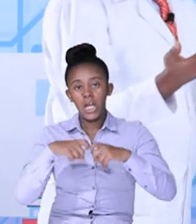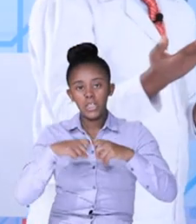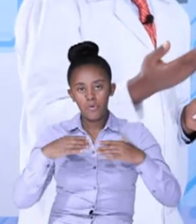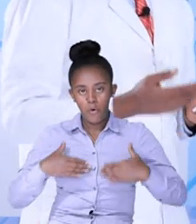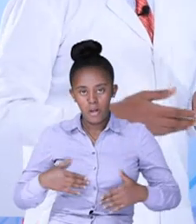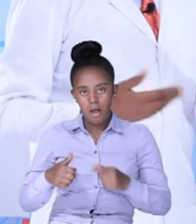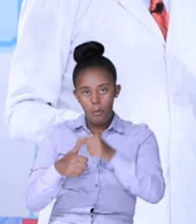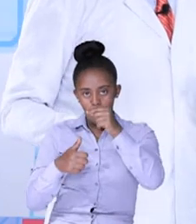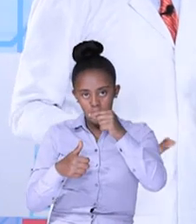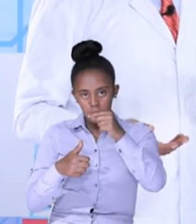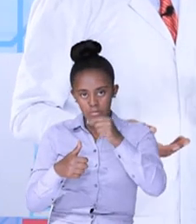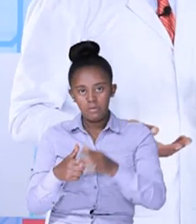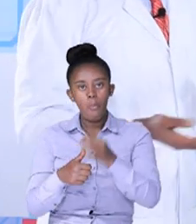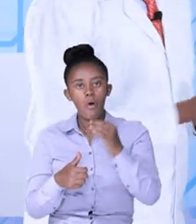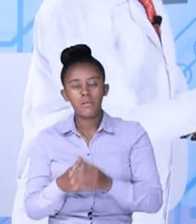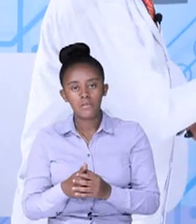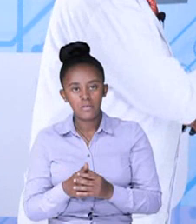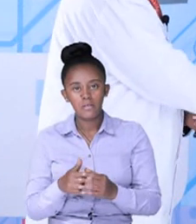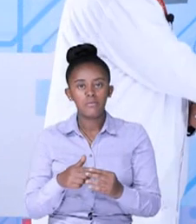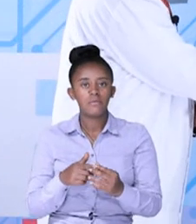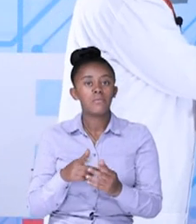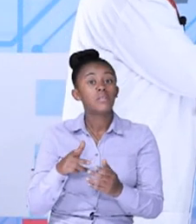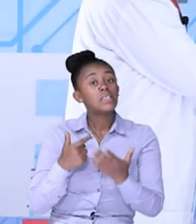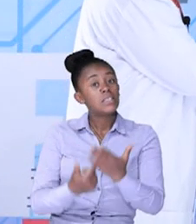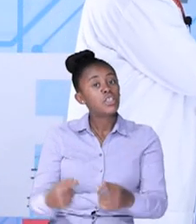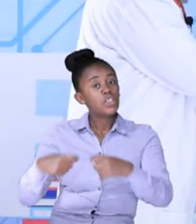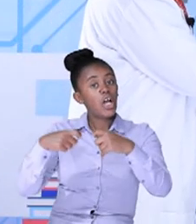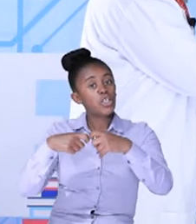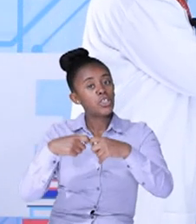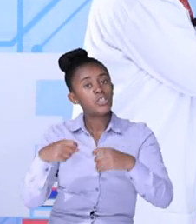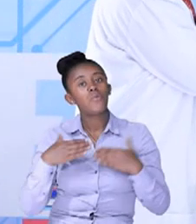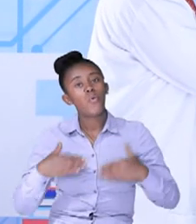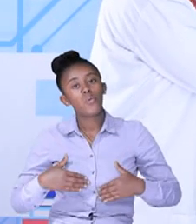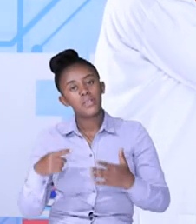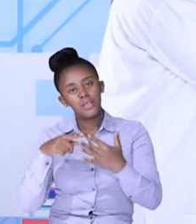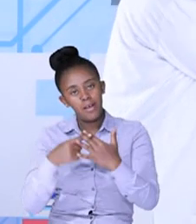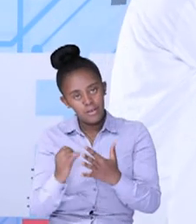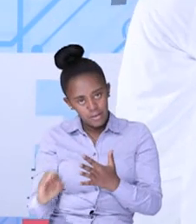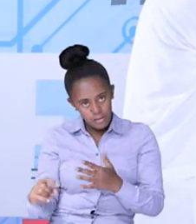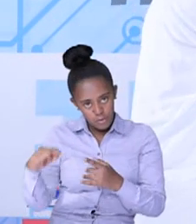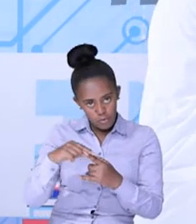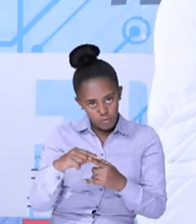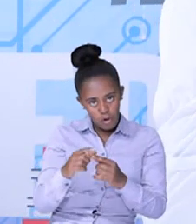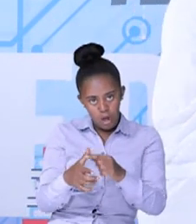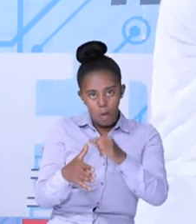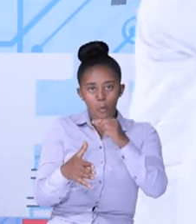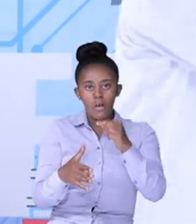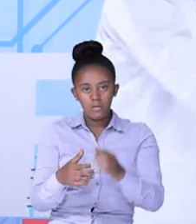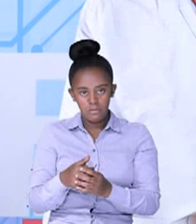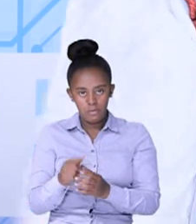is upward. What do you mean by upward? Well, this charged body is starting to move upward